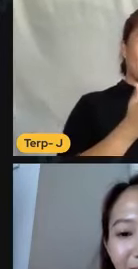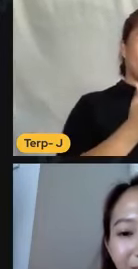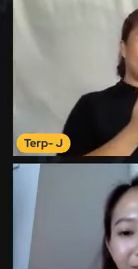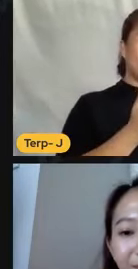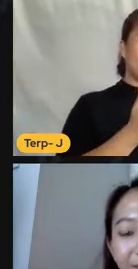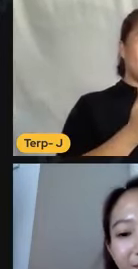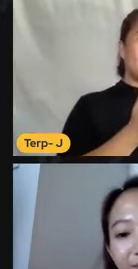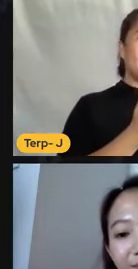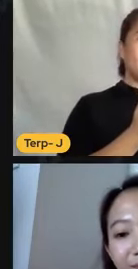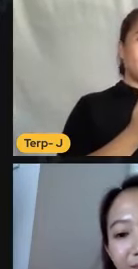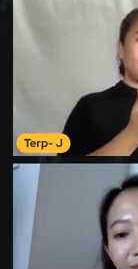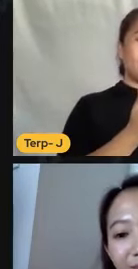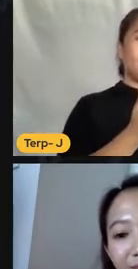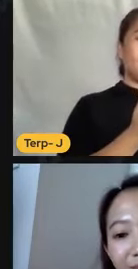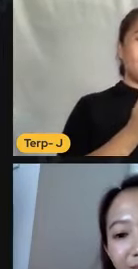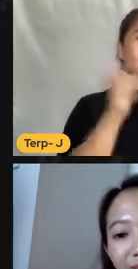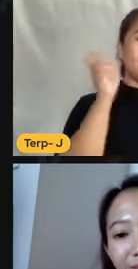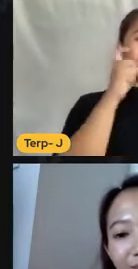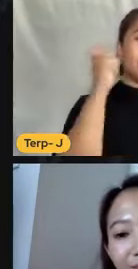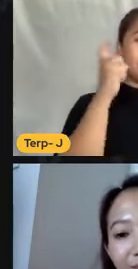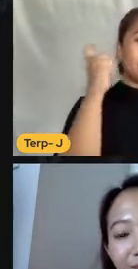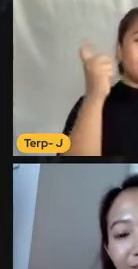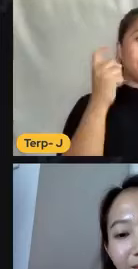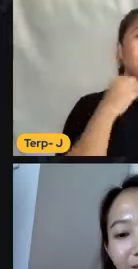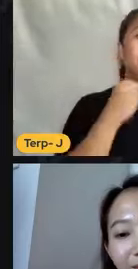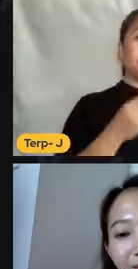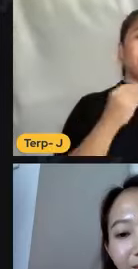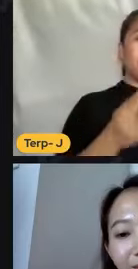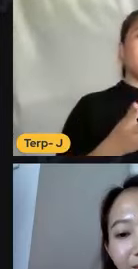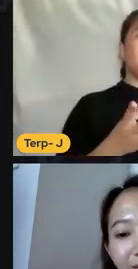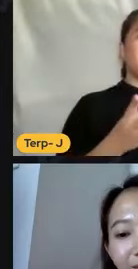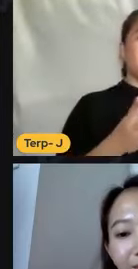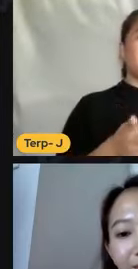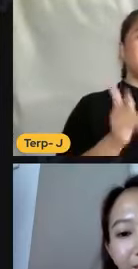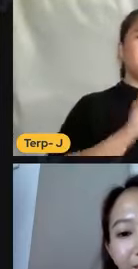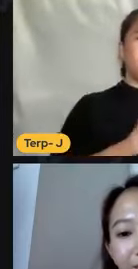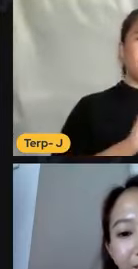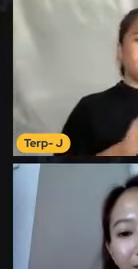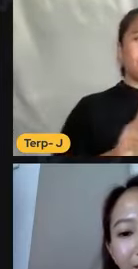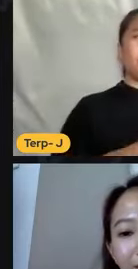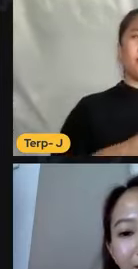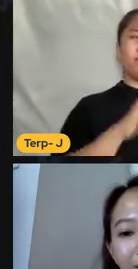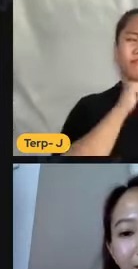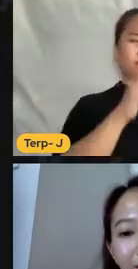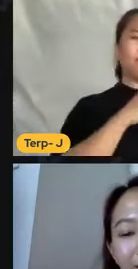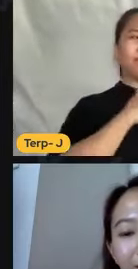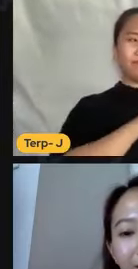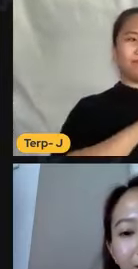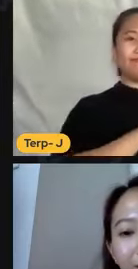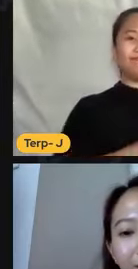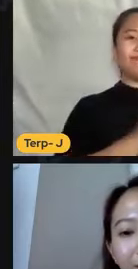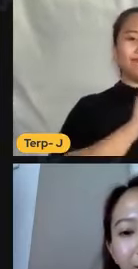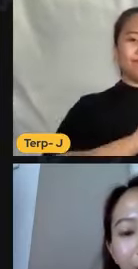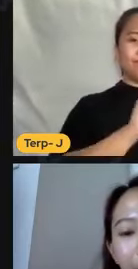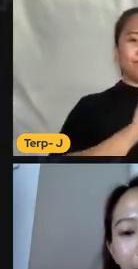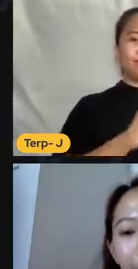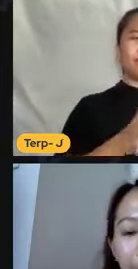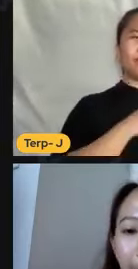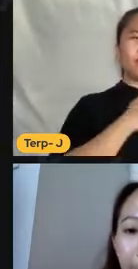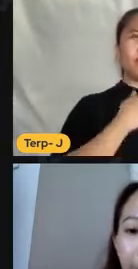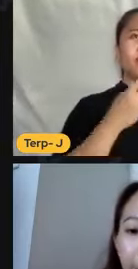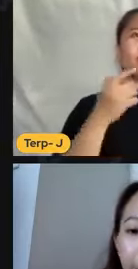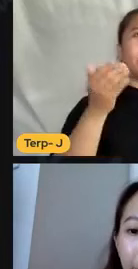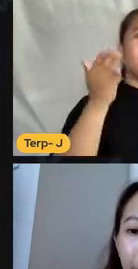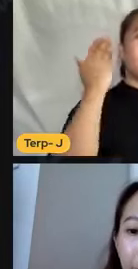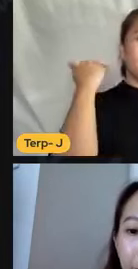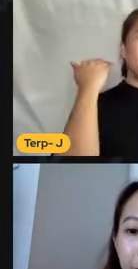to really celebrate everyone and not just place limits on people. Because I feel like traditionally